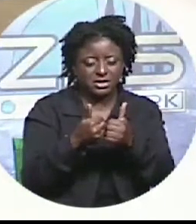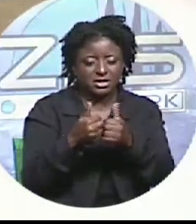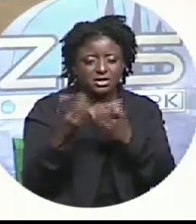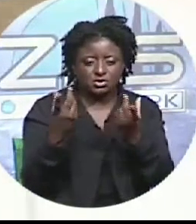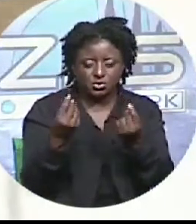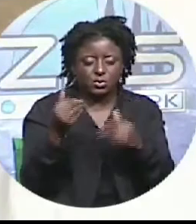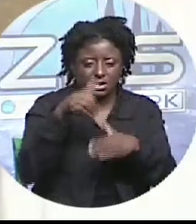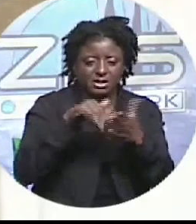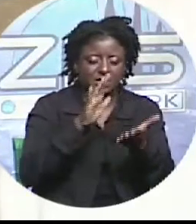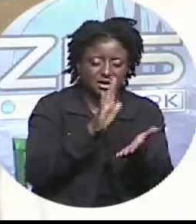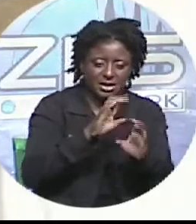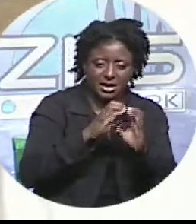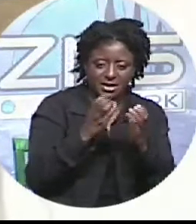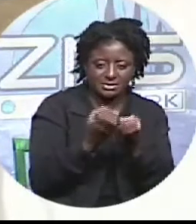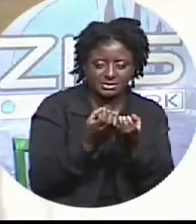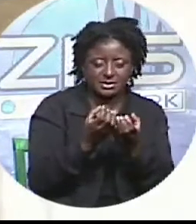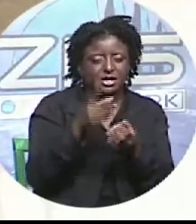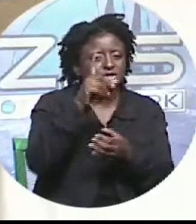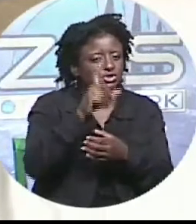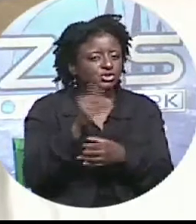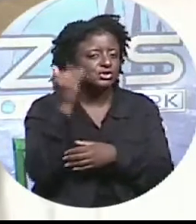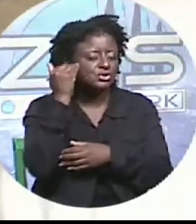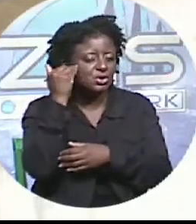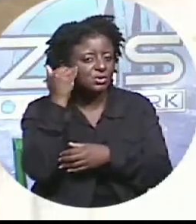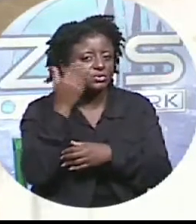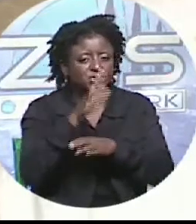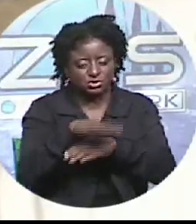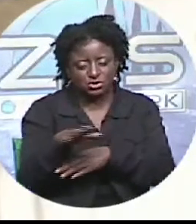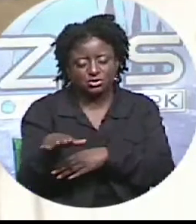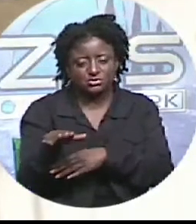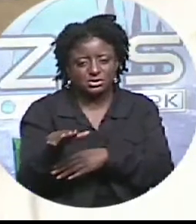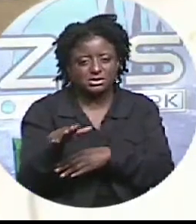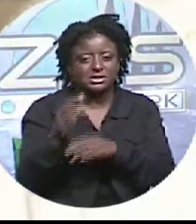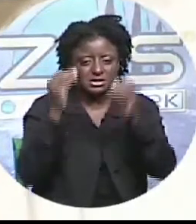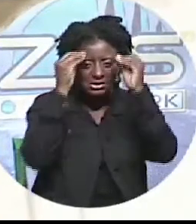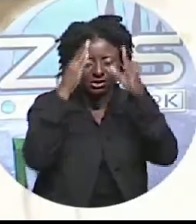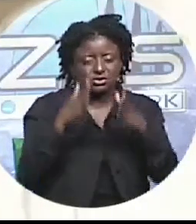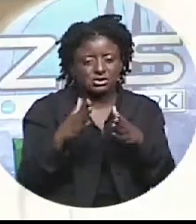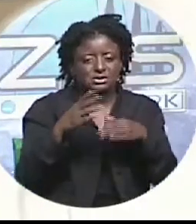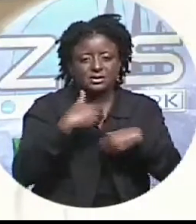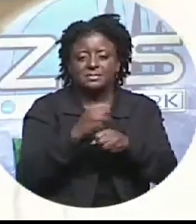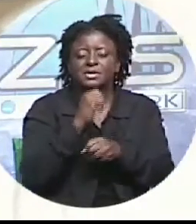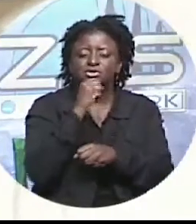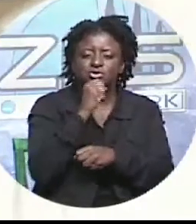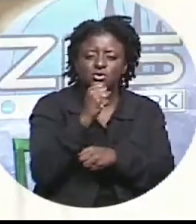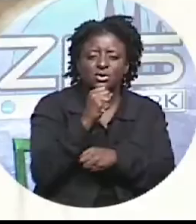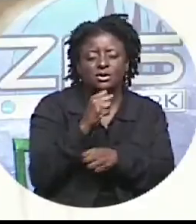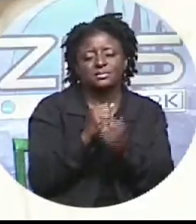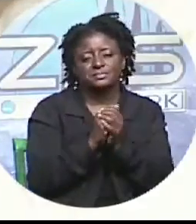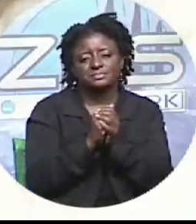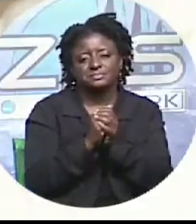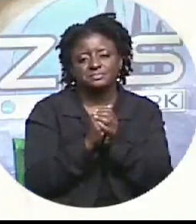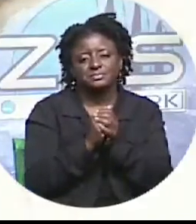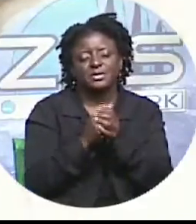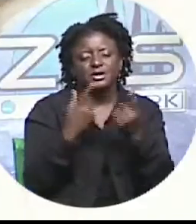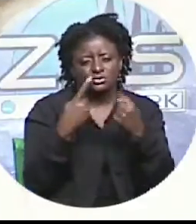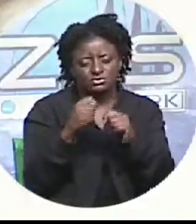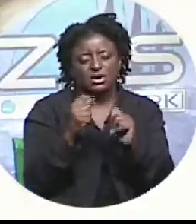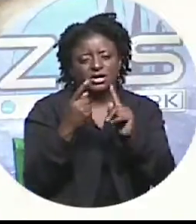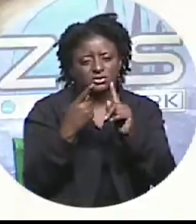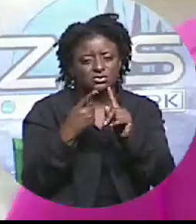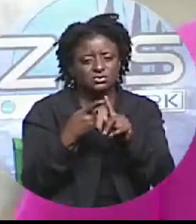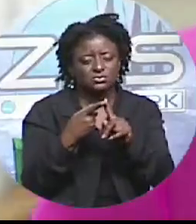children's teachers. And they should make sure that they try to keep up with the child's